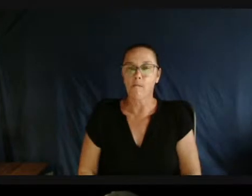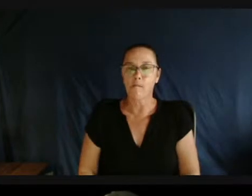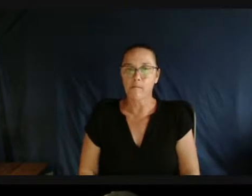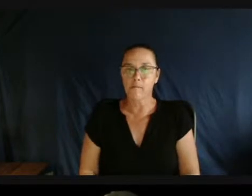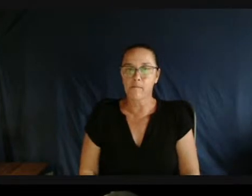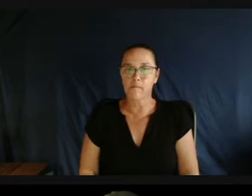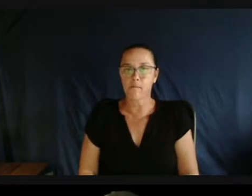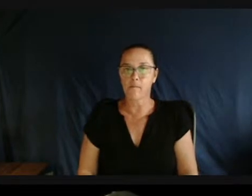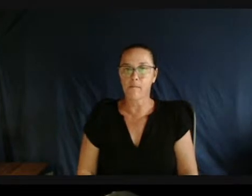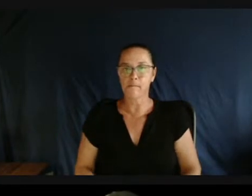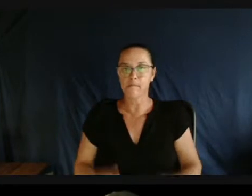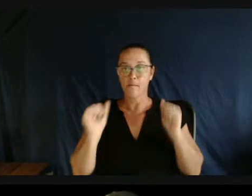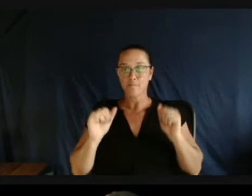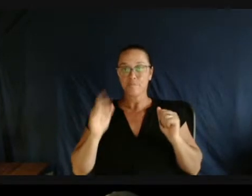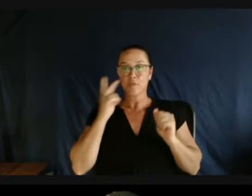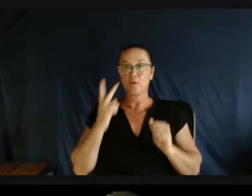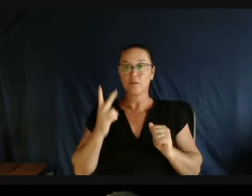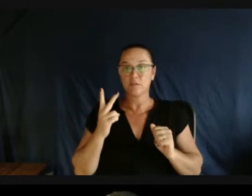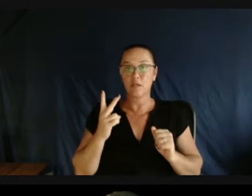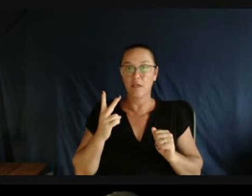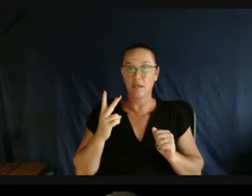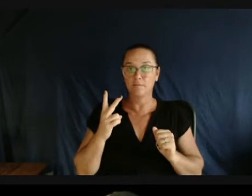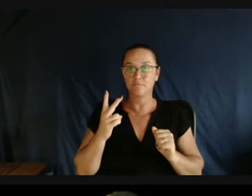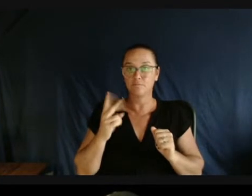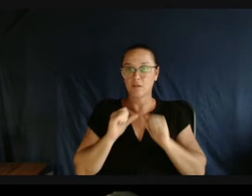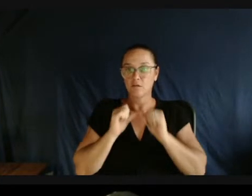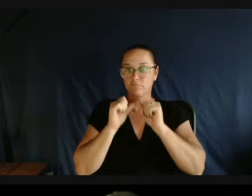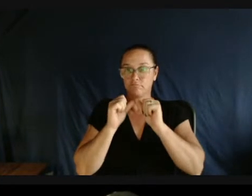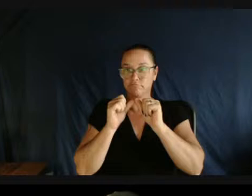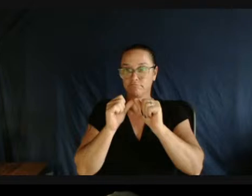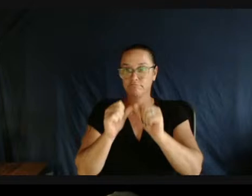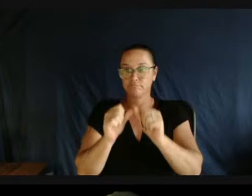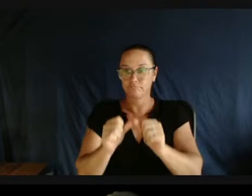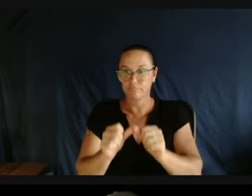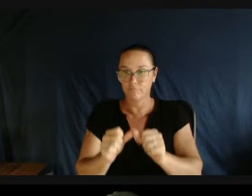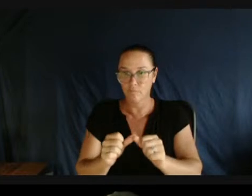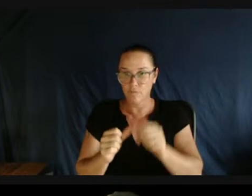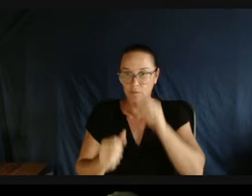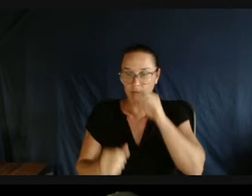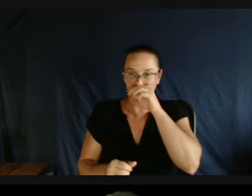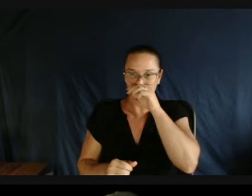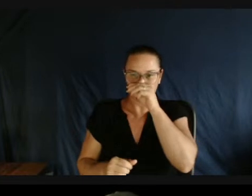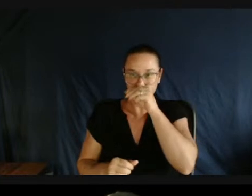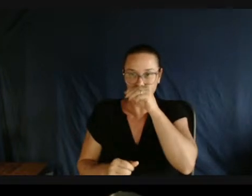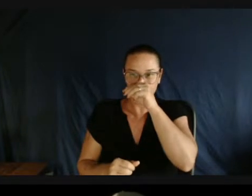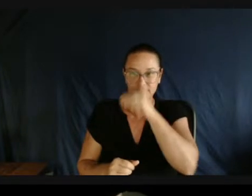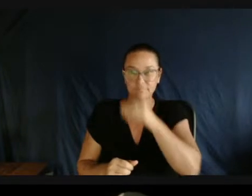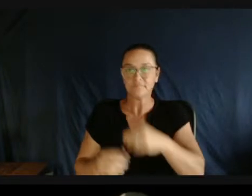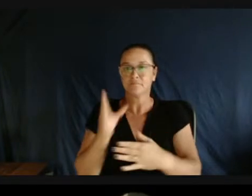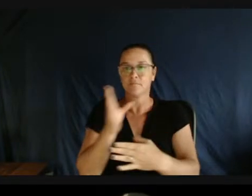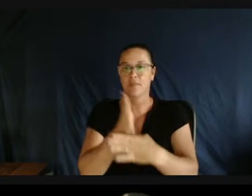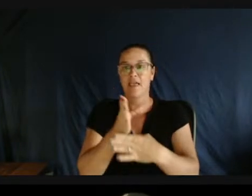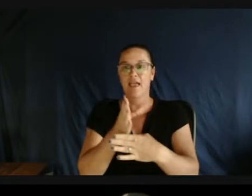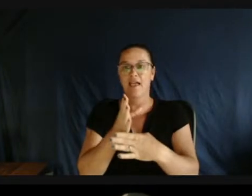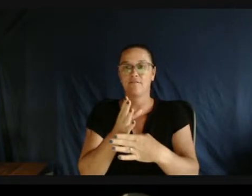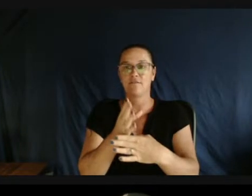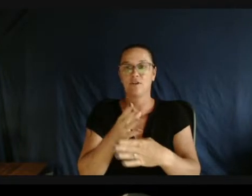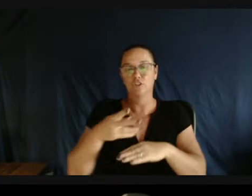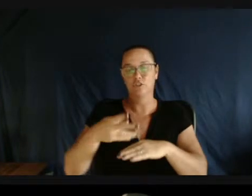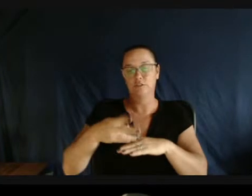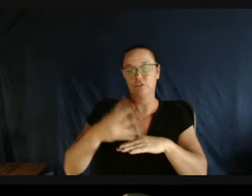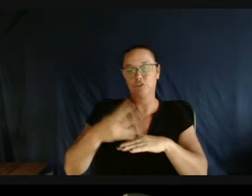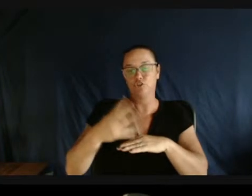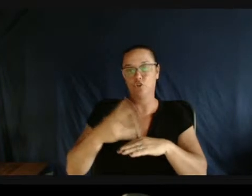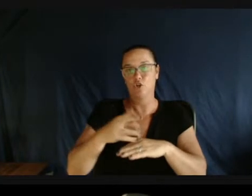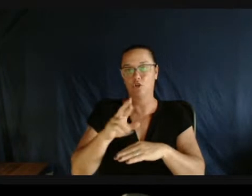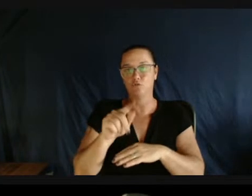And you can see that over time, this is the other one, over time, the average discharge rate. So over